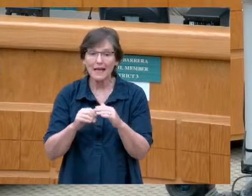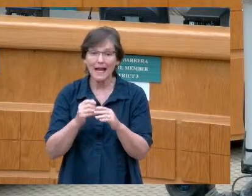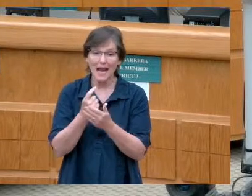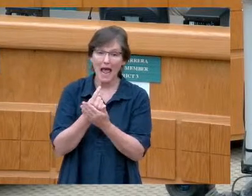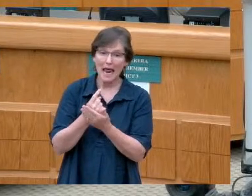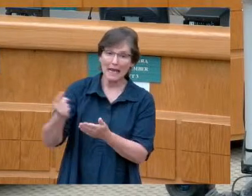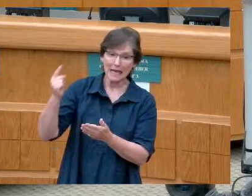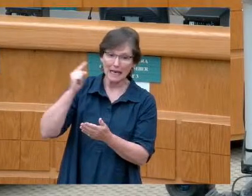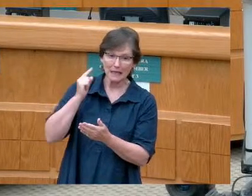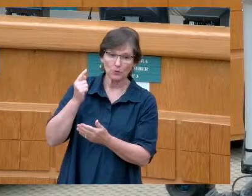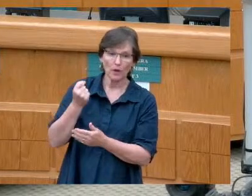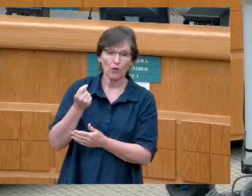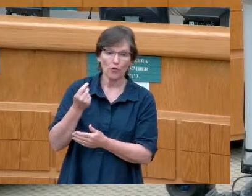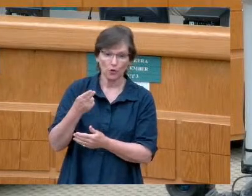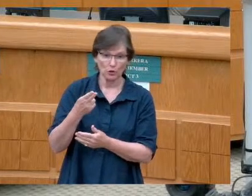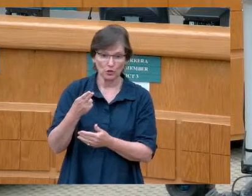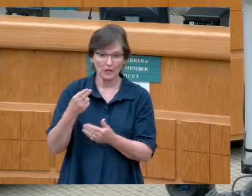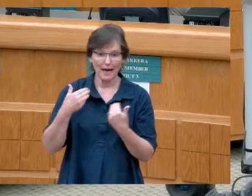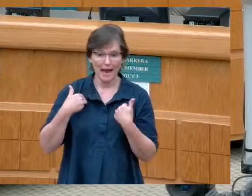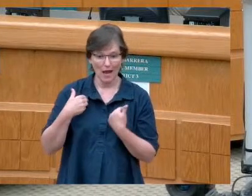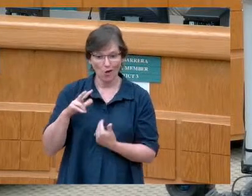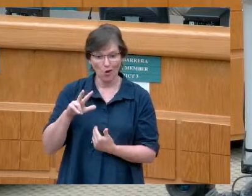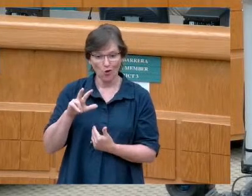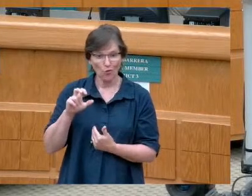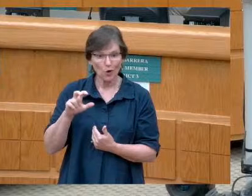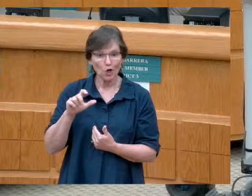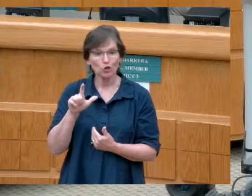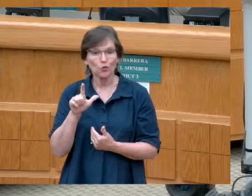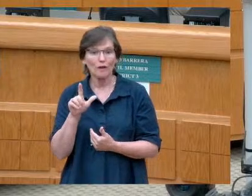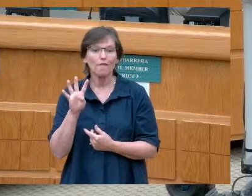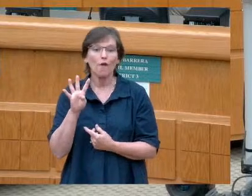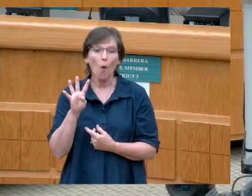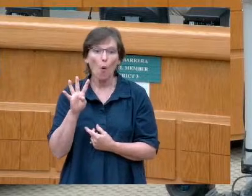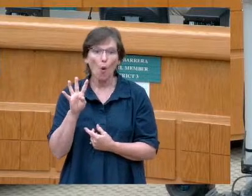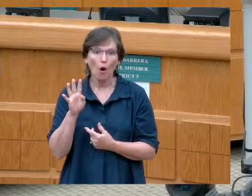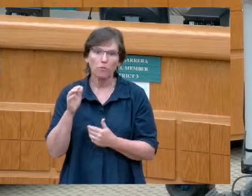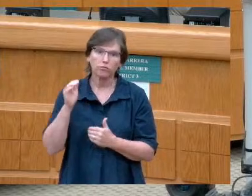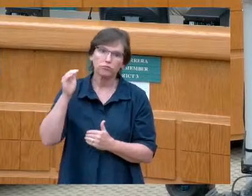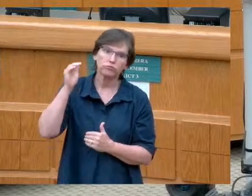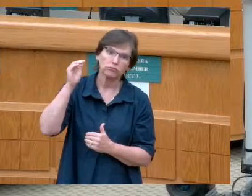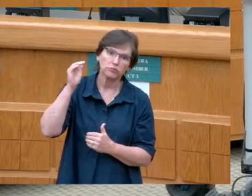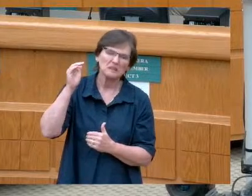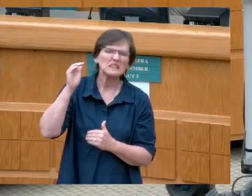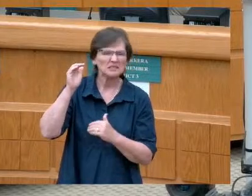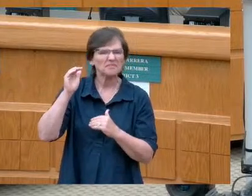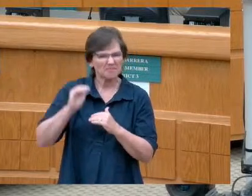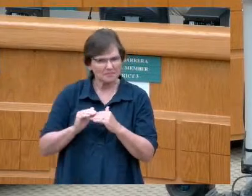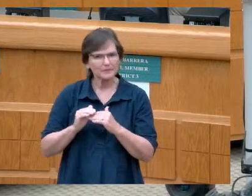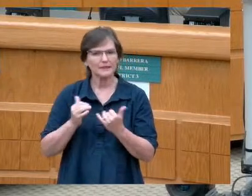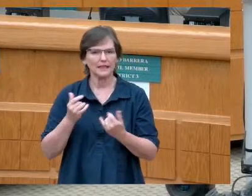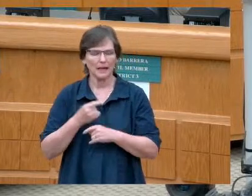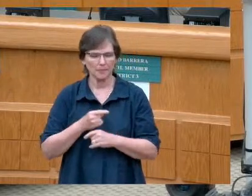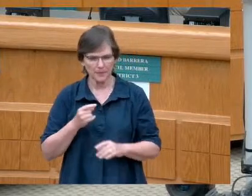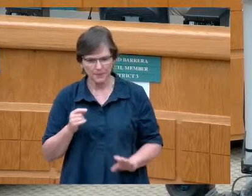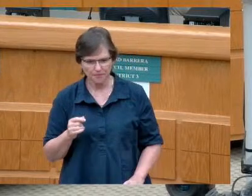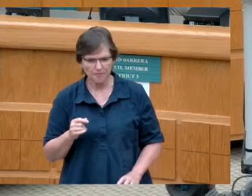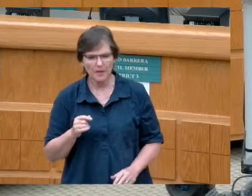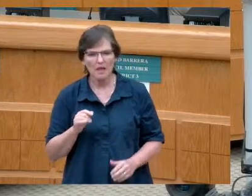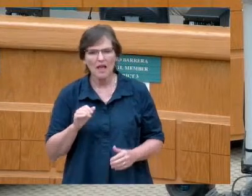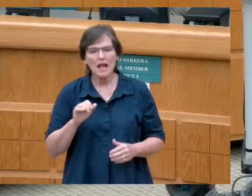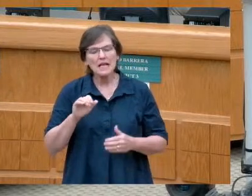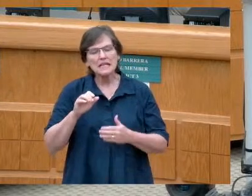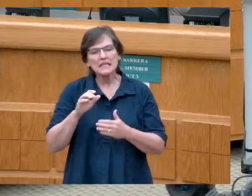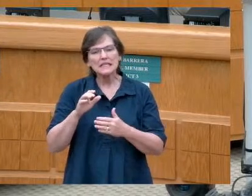324 cases on the 30th of July. And it is right at the 7-day